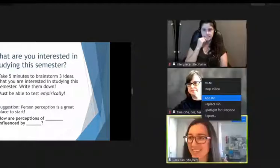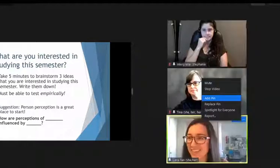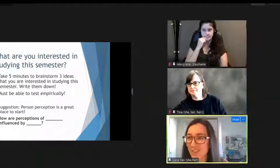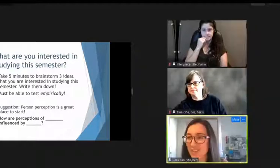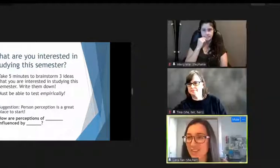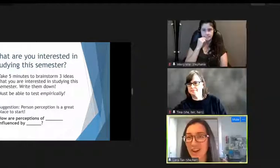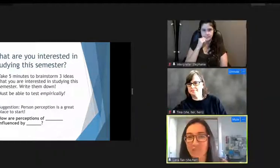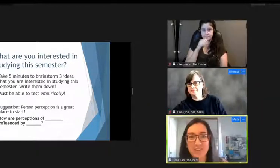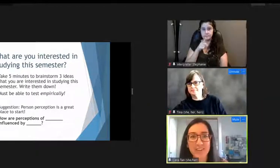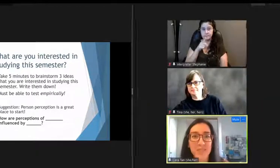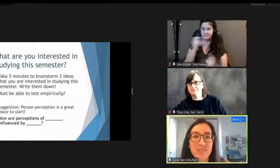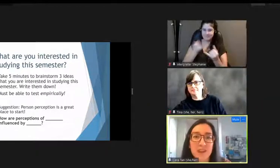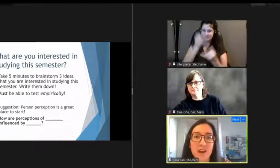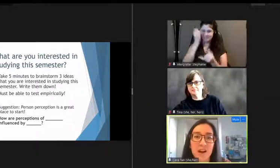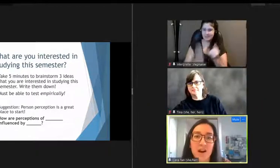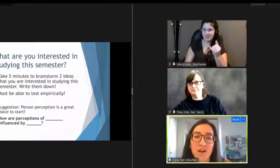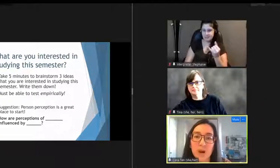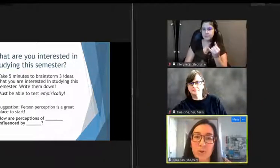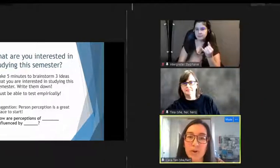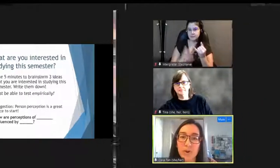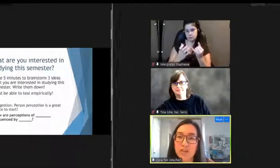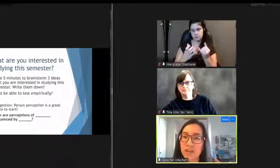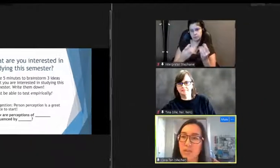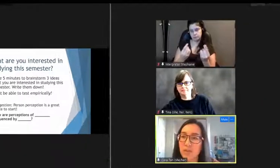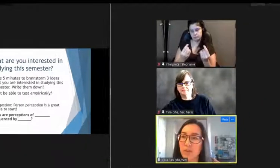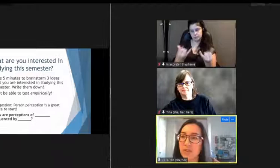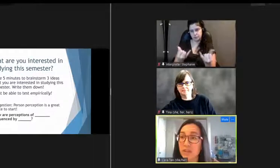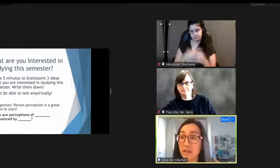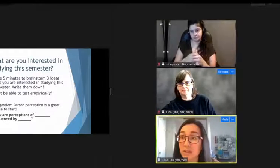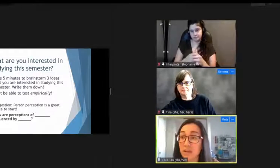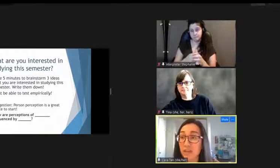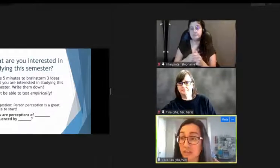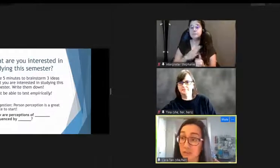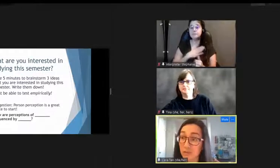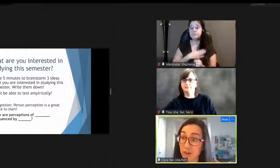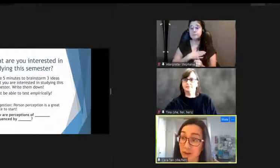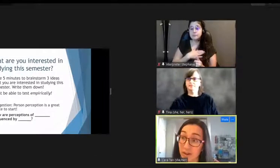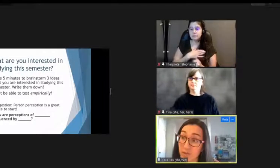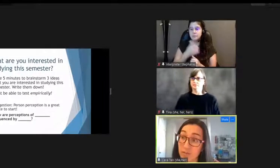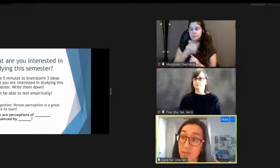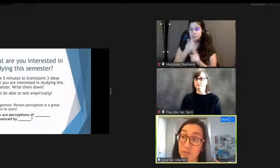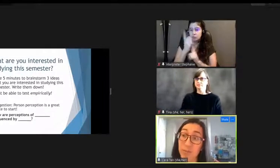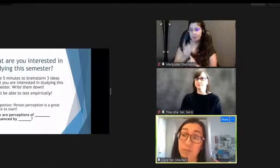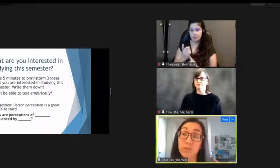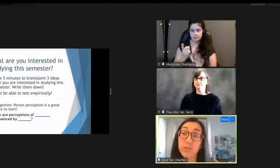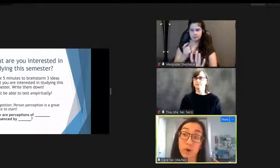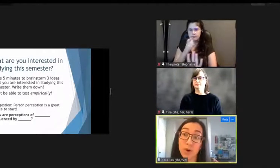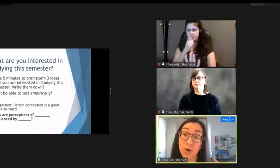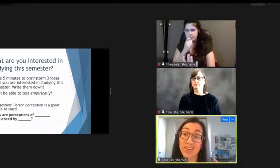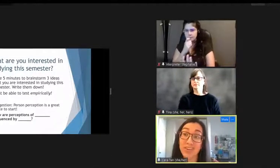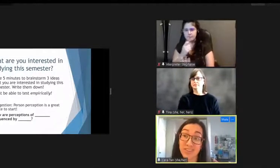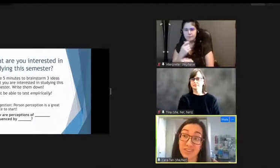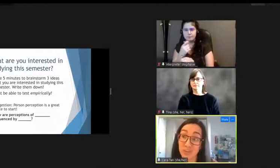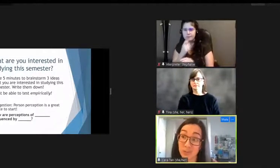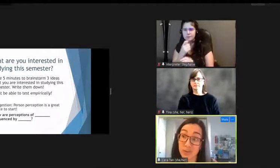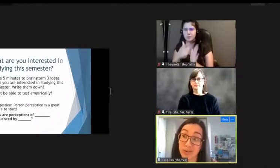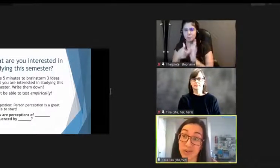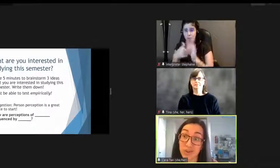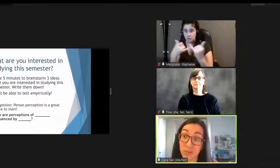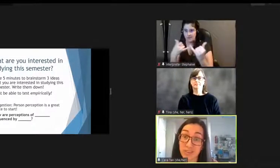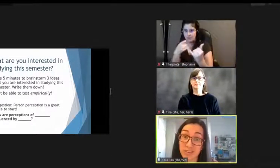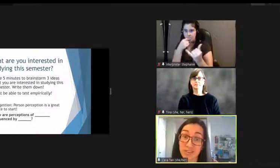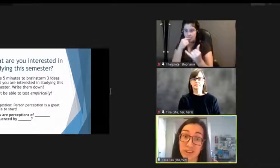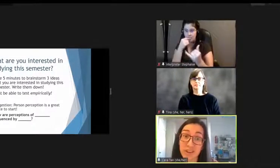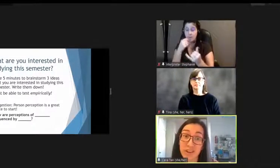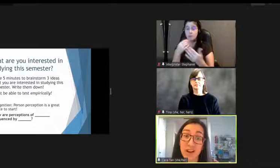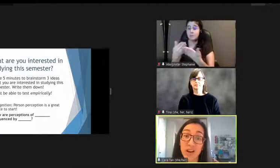end task I wanted you to have for today. I want you to take a few minutes, and it doesn't have to be right now, but before our next class period